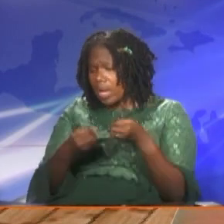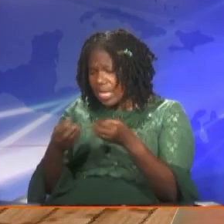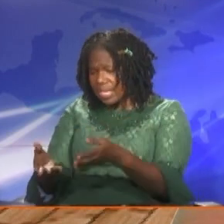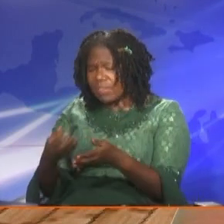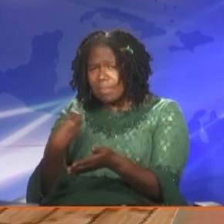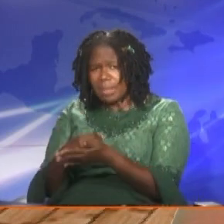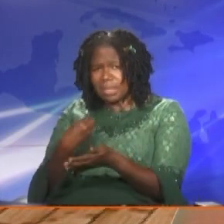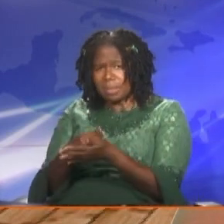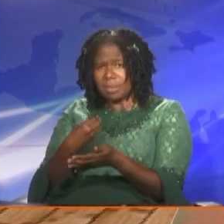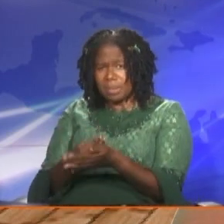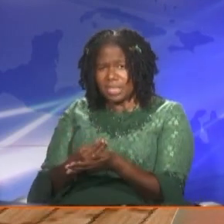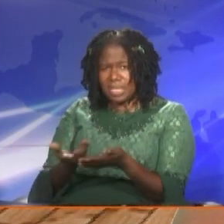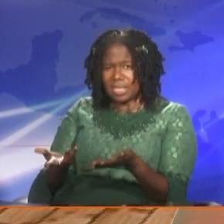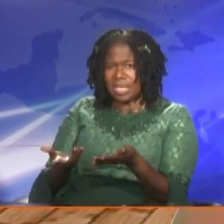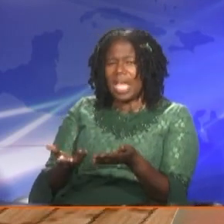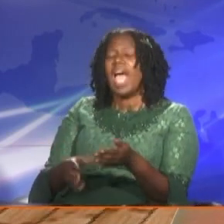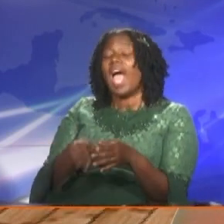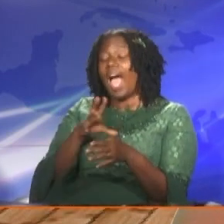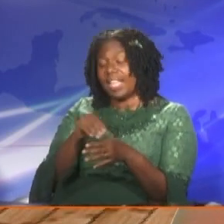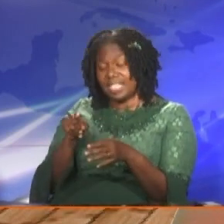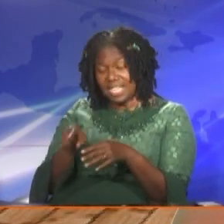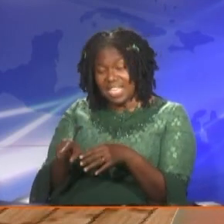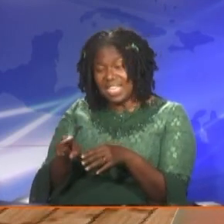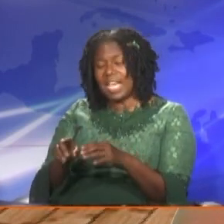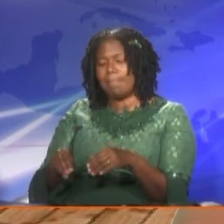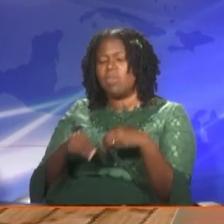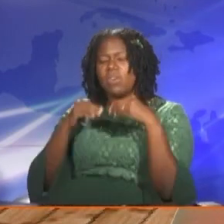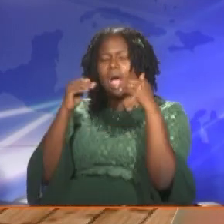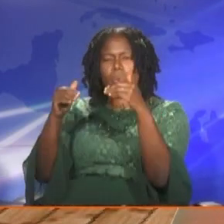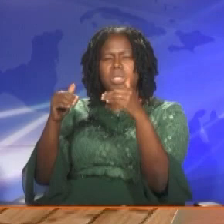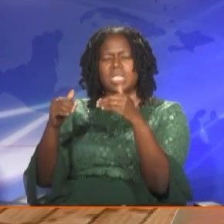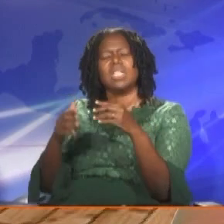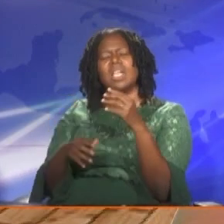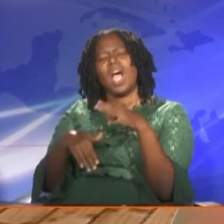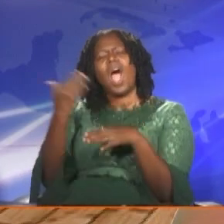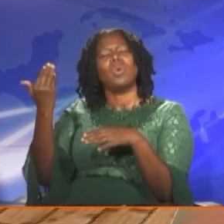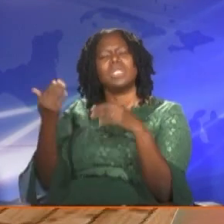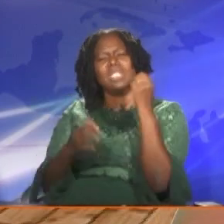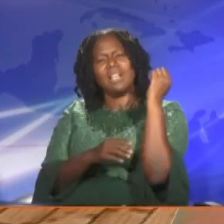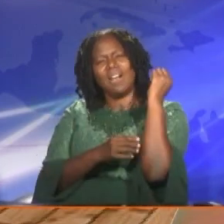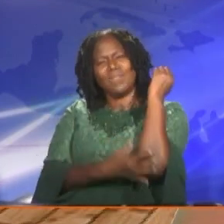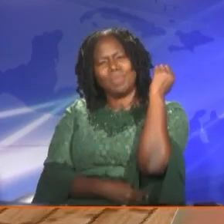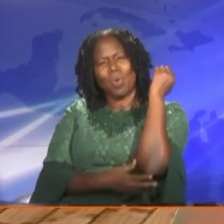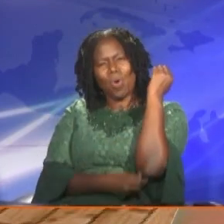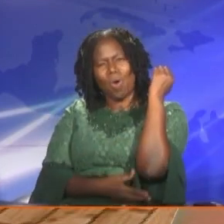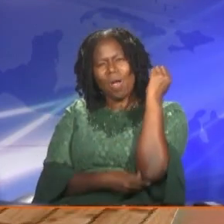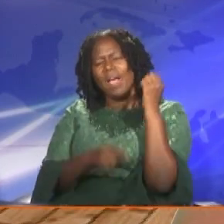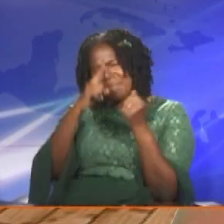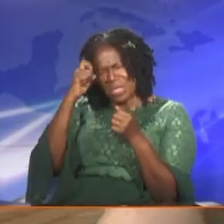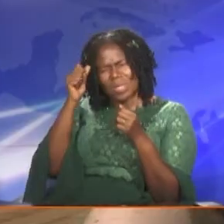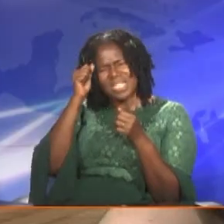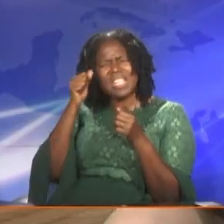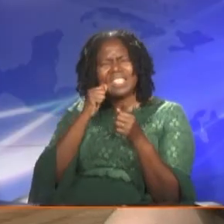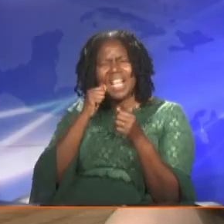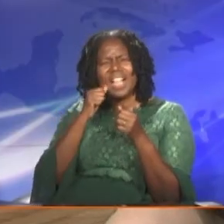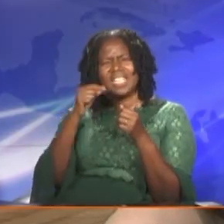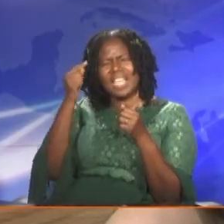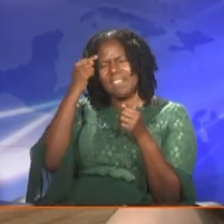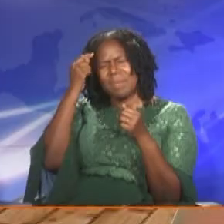to the next level out of extreme poverty because he has already the mental faculties to do